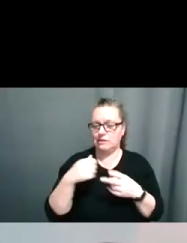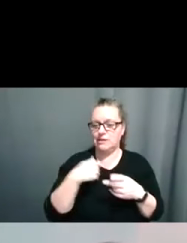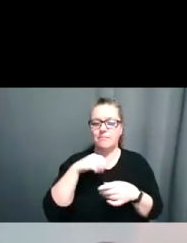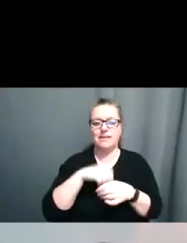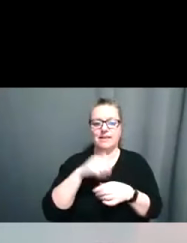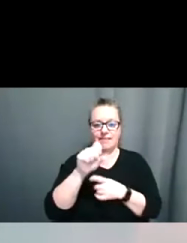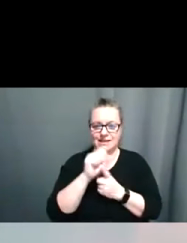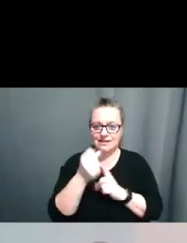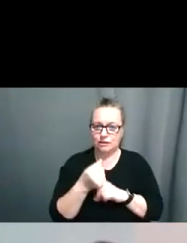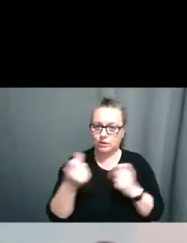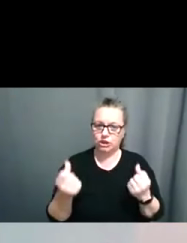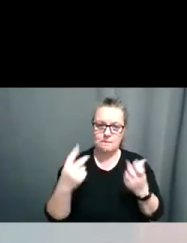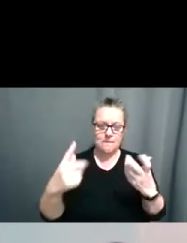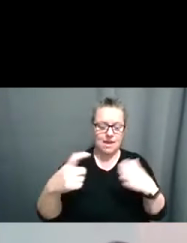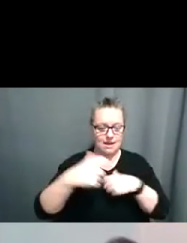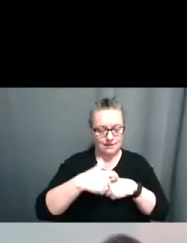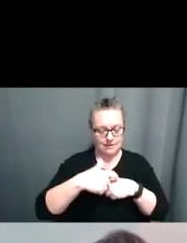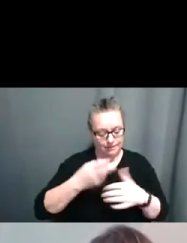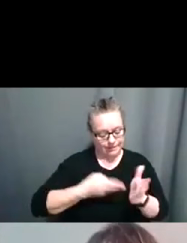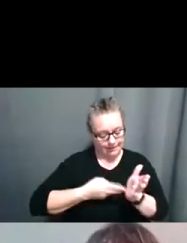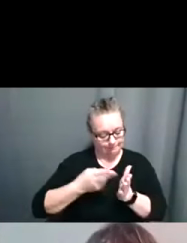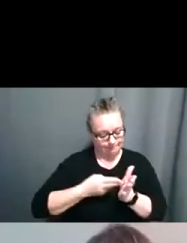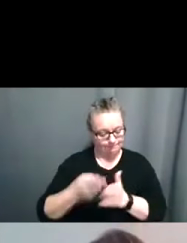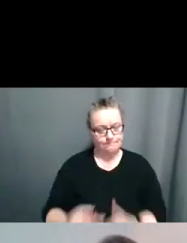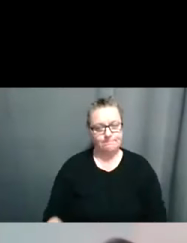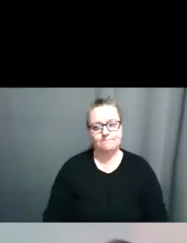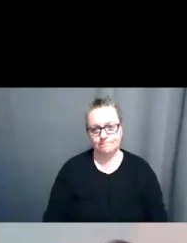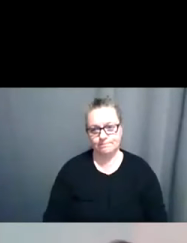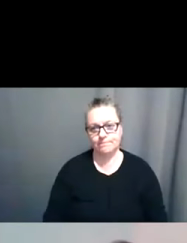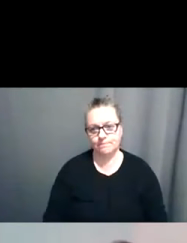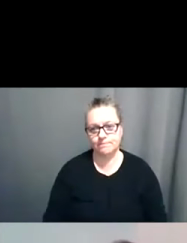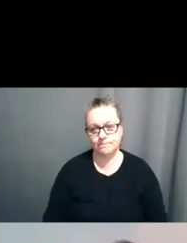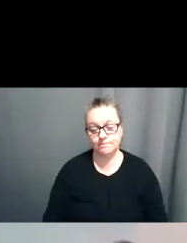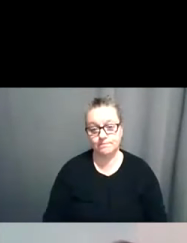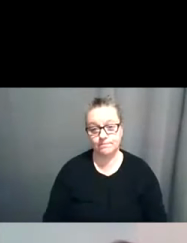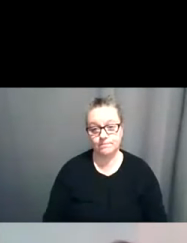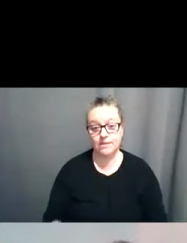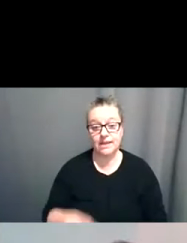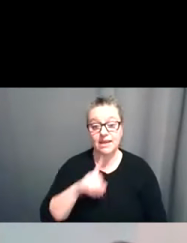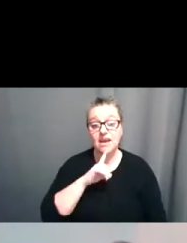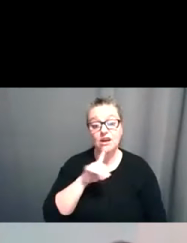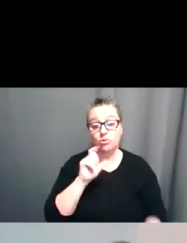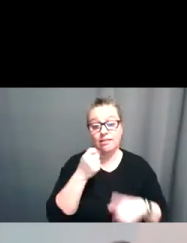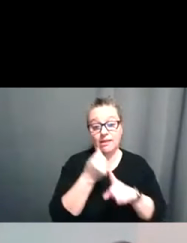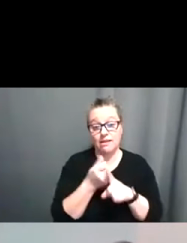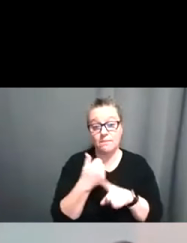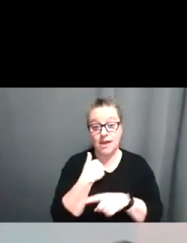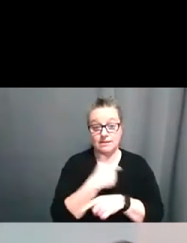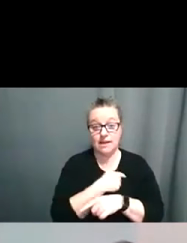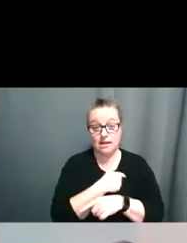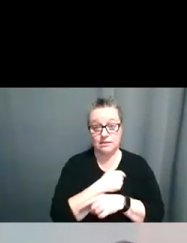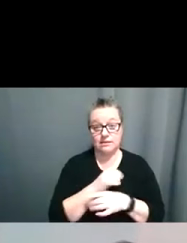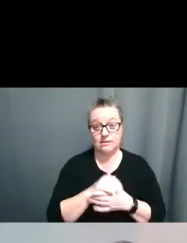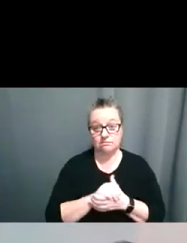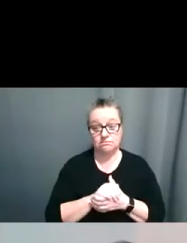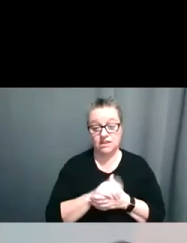times. I have to say, in my career, Absolutely. and it does really impact us. You know, if you're going in